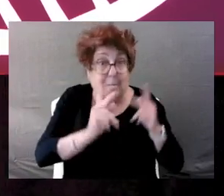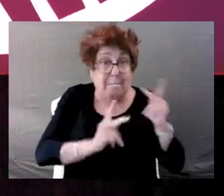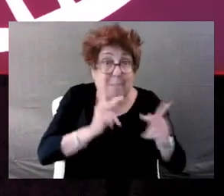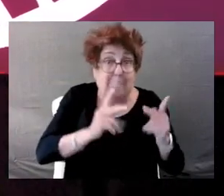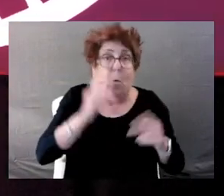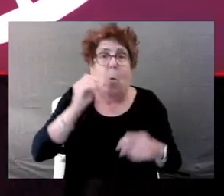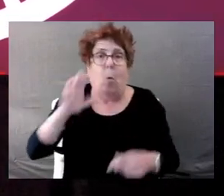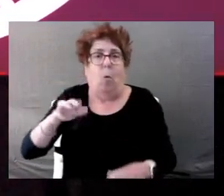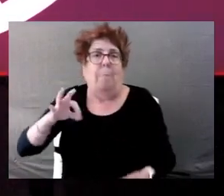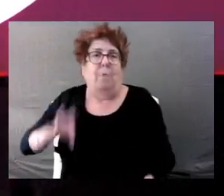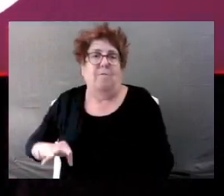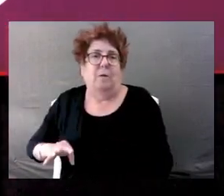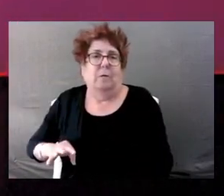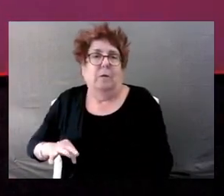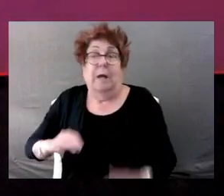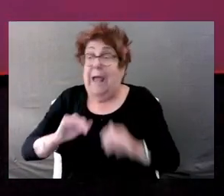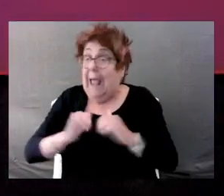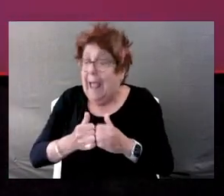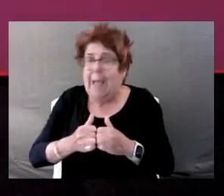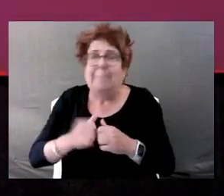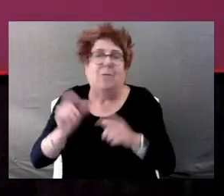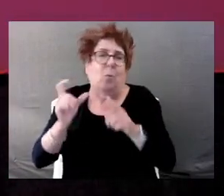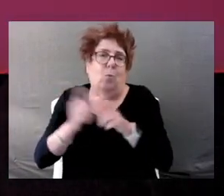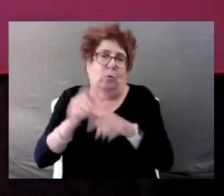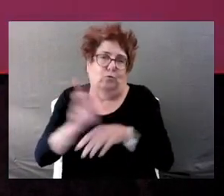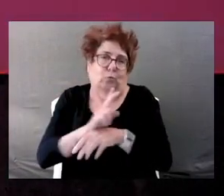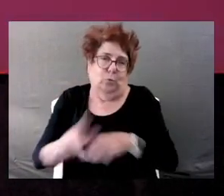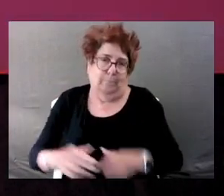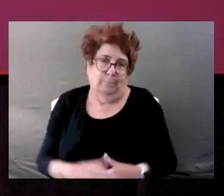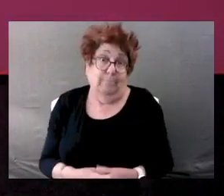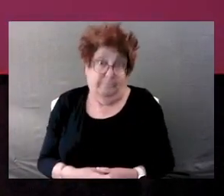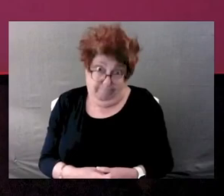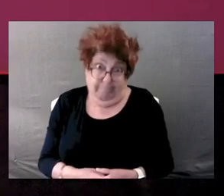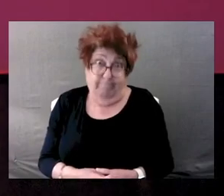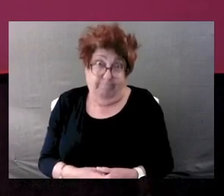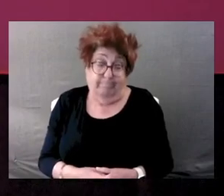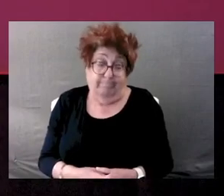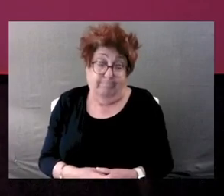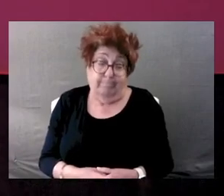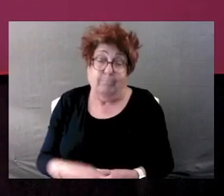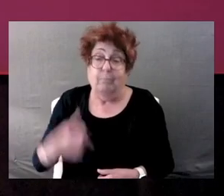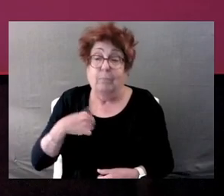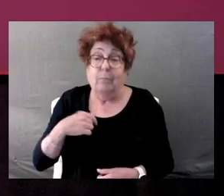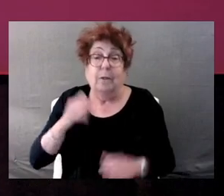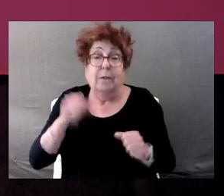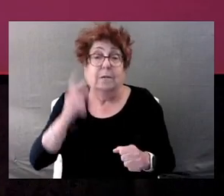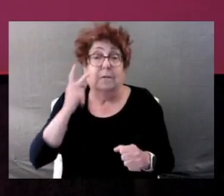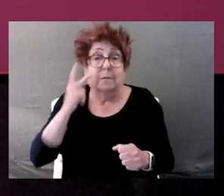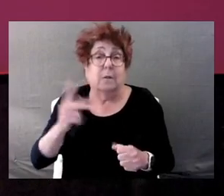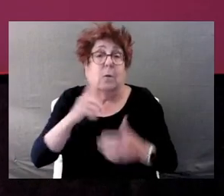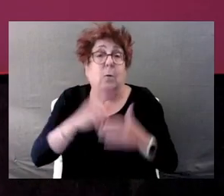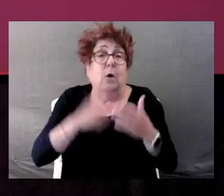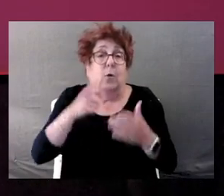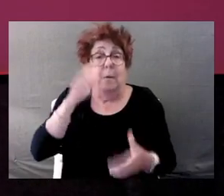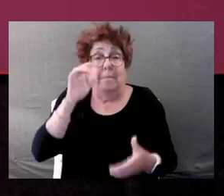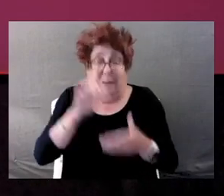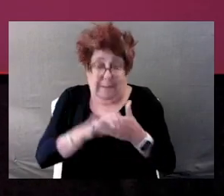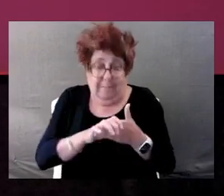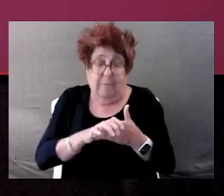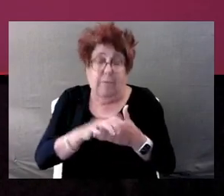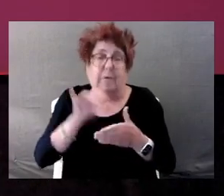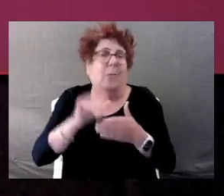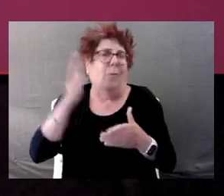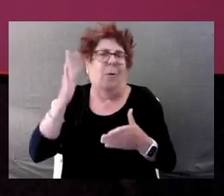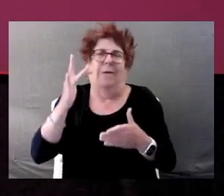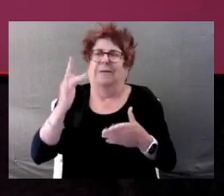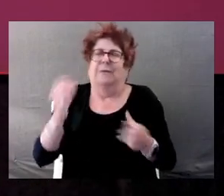use. I can tell what you believe that's why so many organizations, so